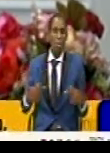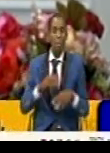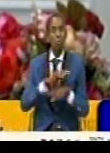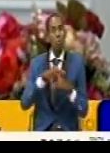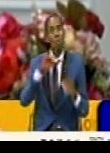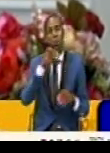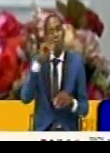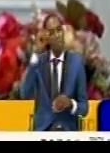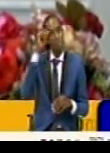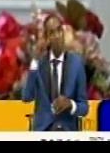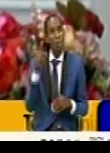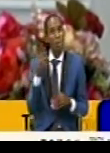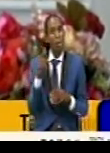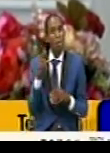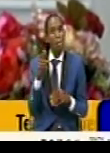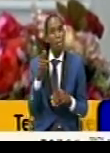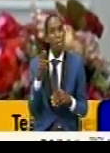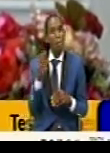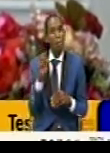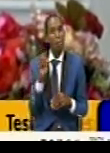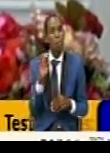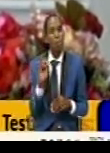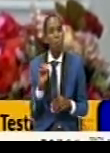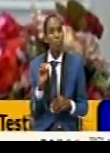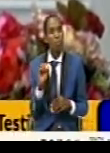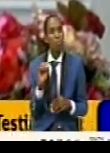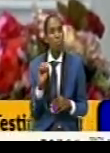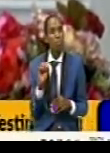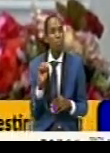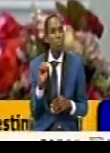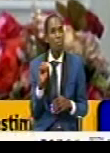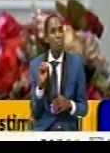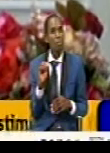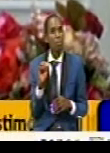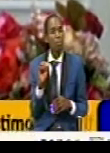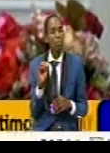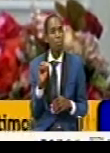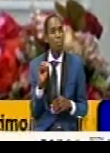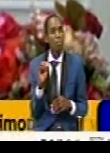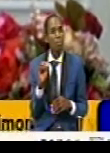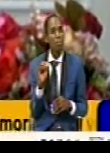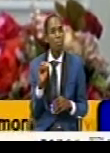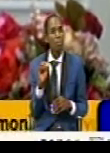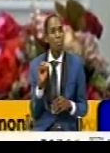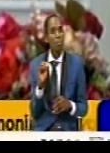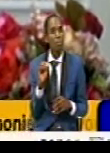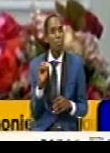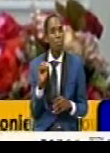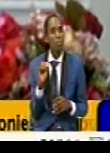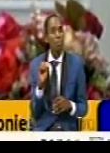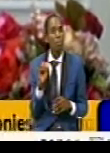pain, waist pain, eye problem, different things, and I don't understand. So